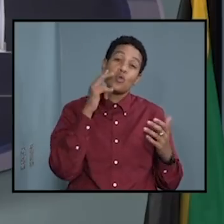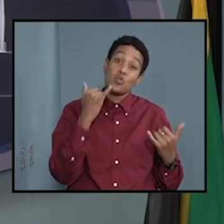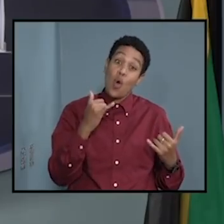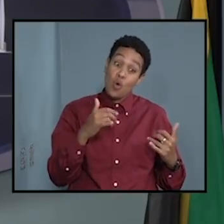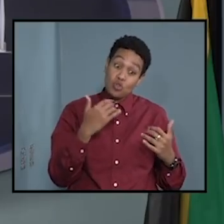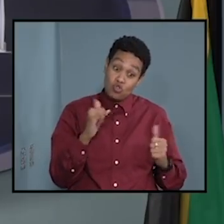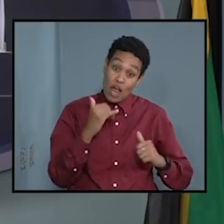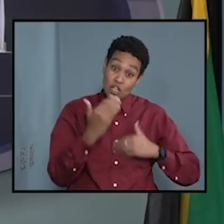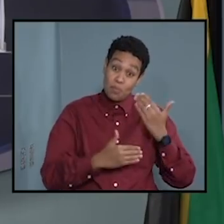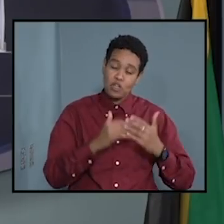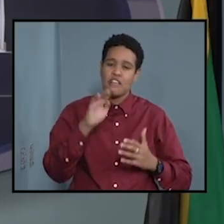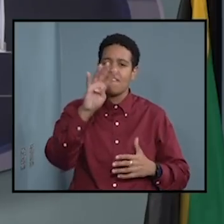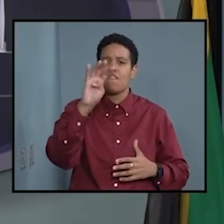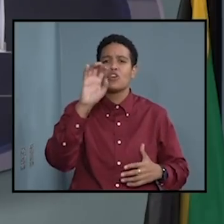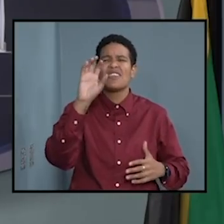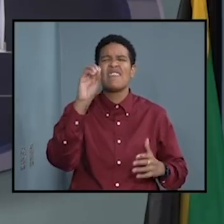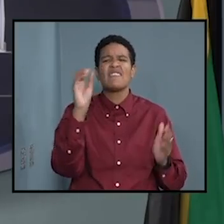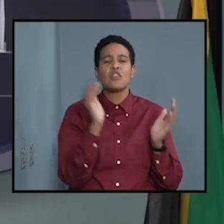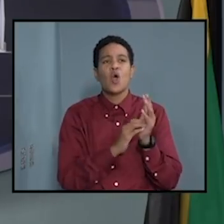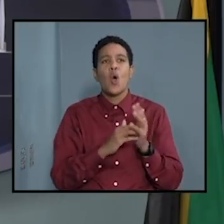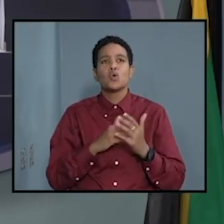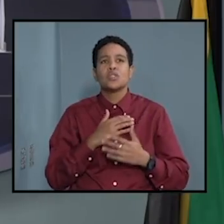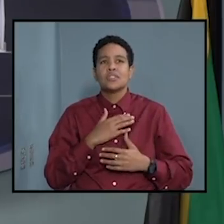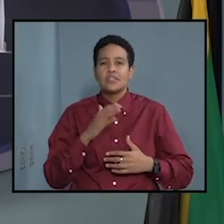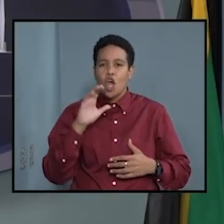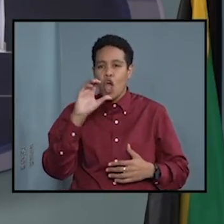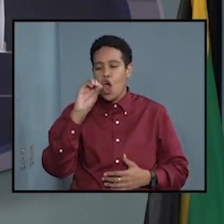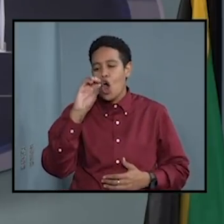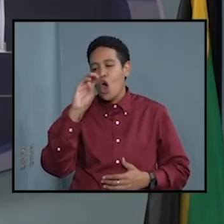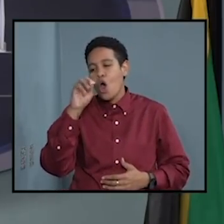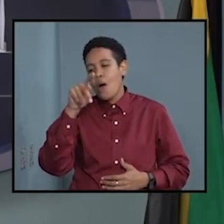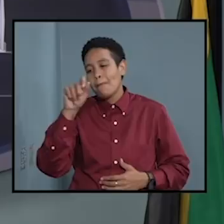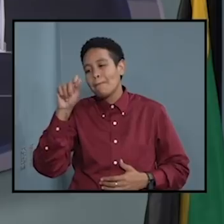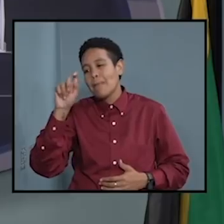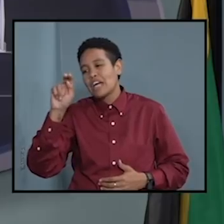450,000 compassionate and CARE